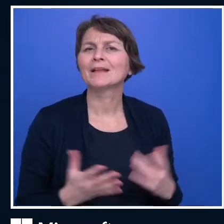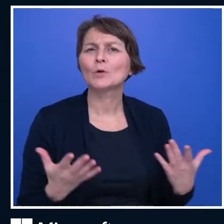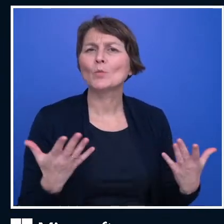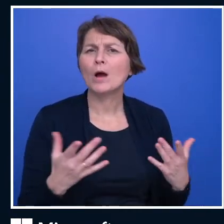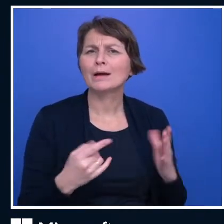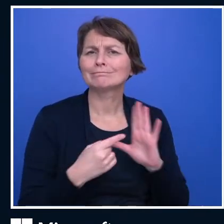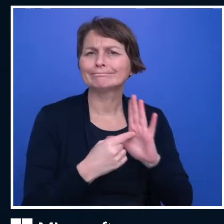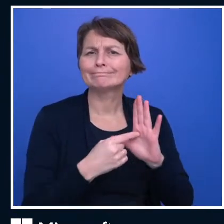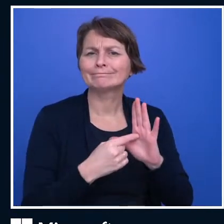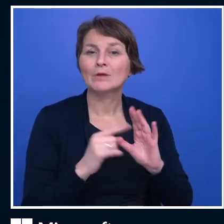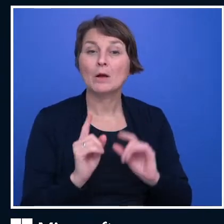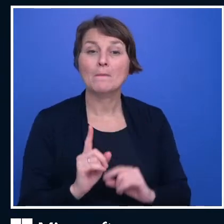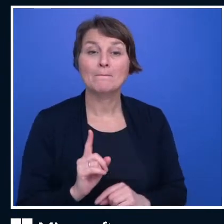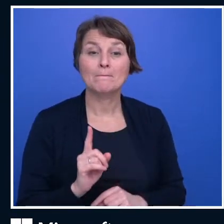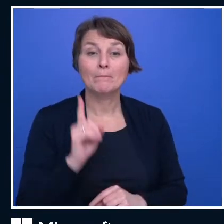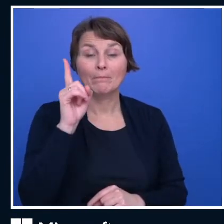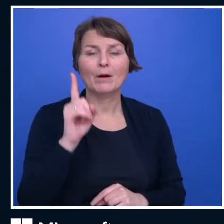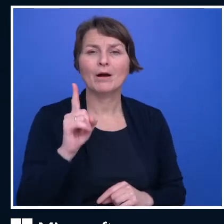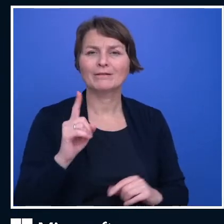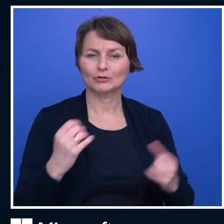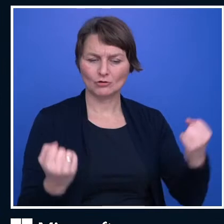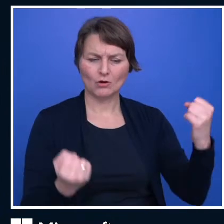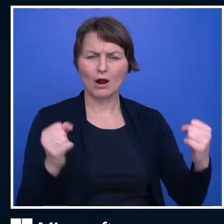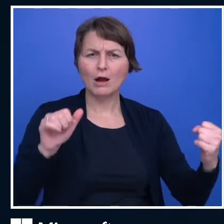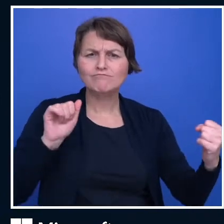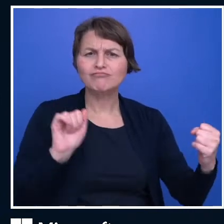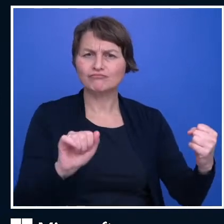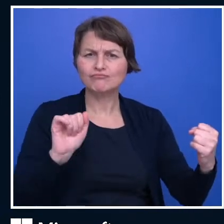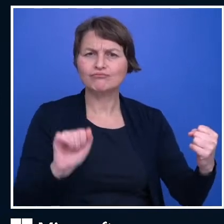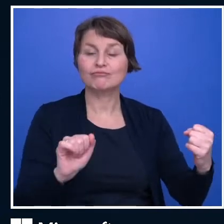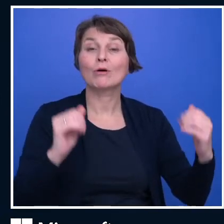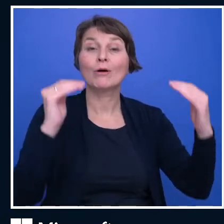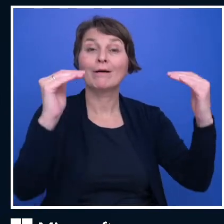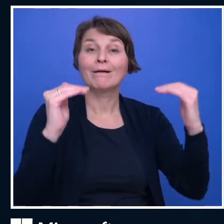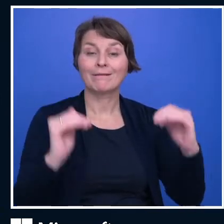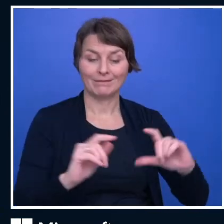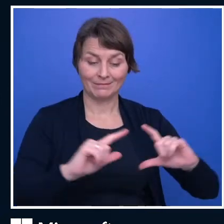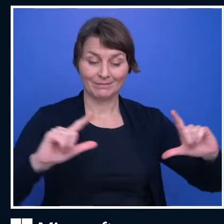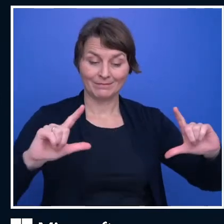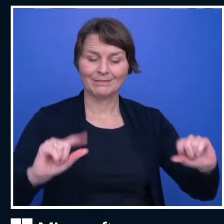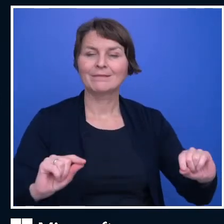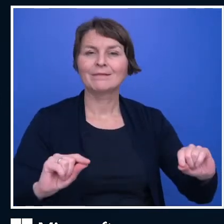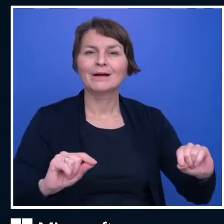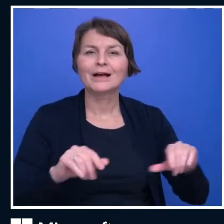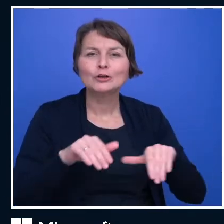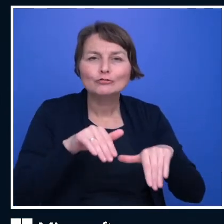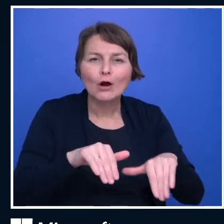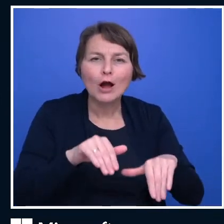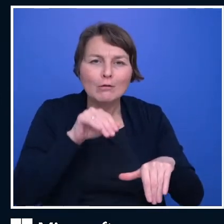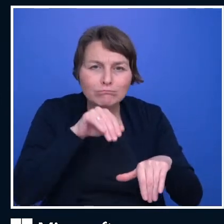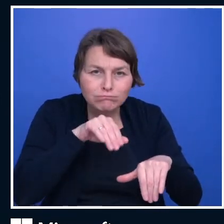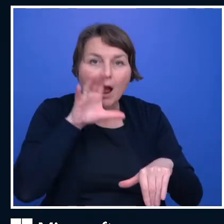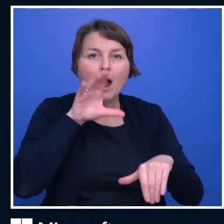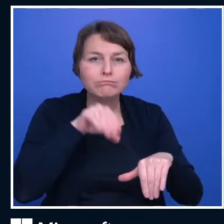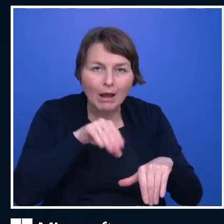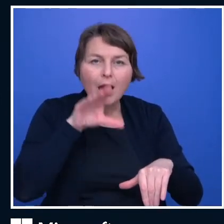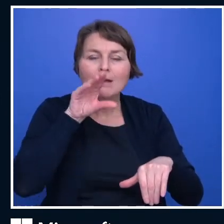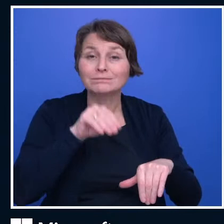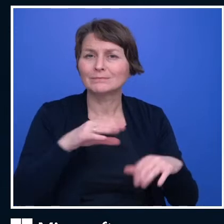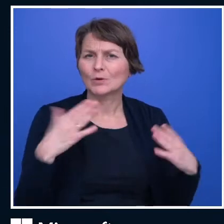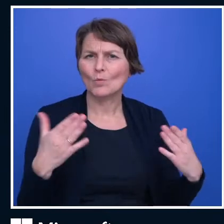is of a dog barking. And you can clearly see why is that so, because a car horn is a